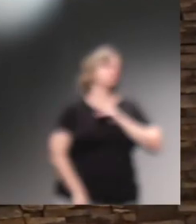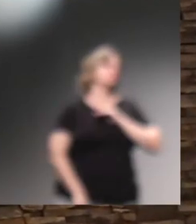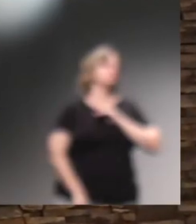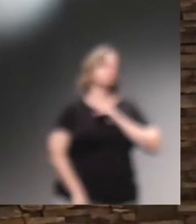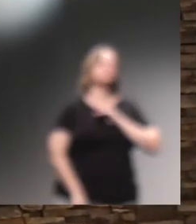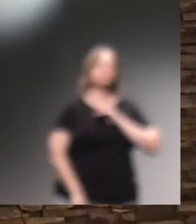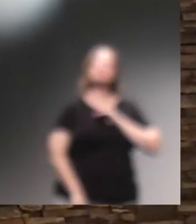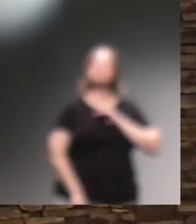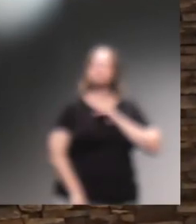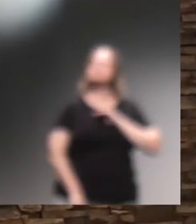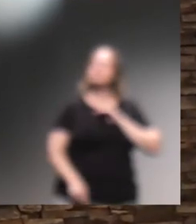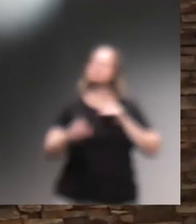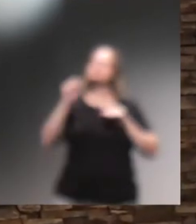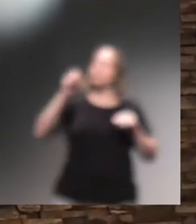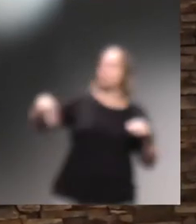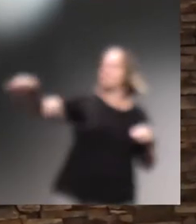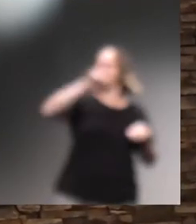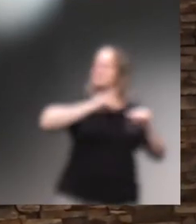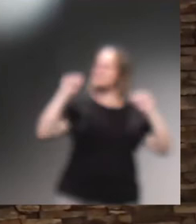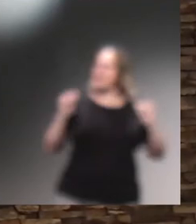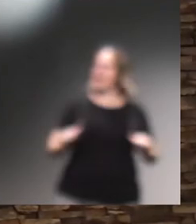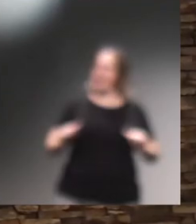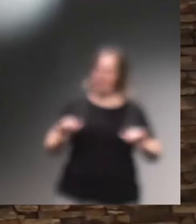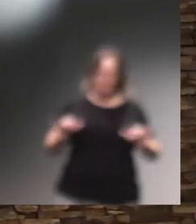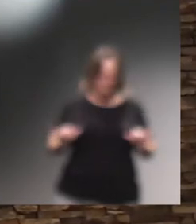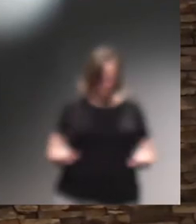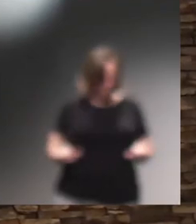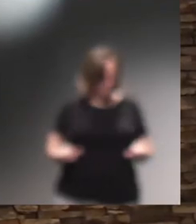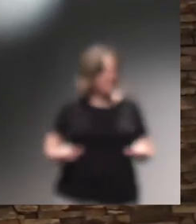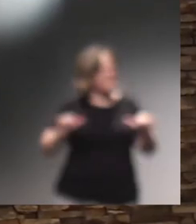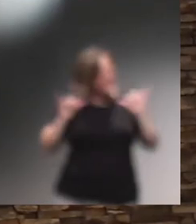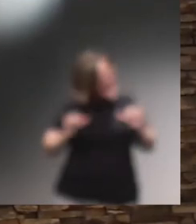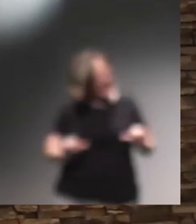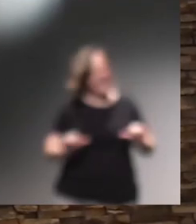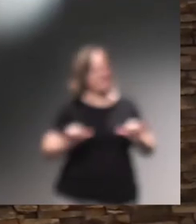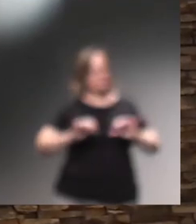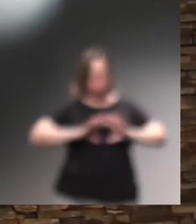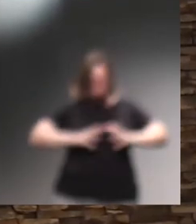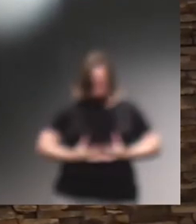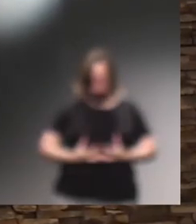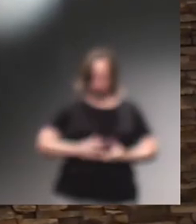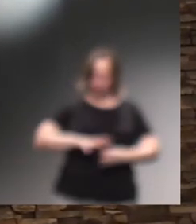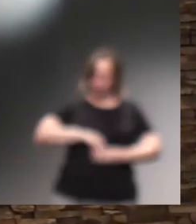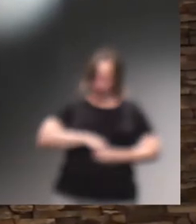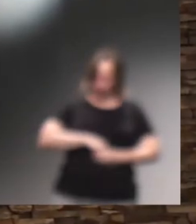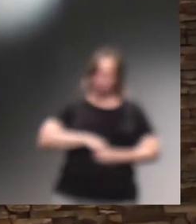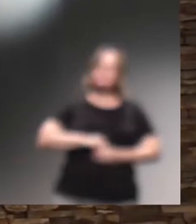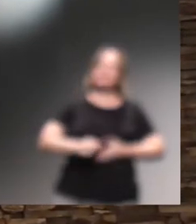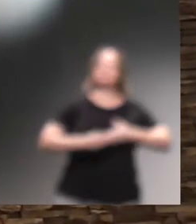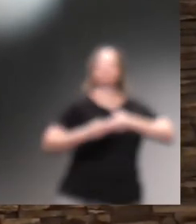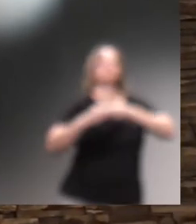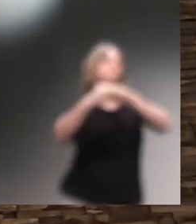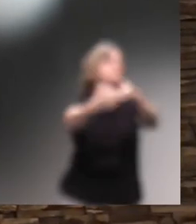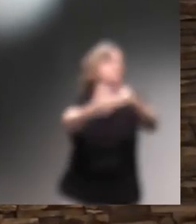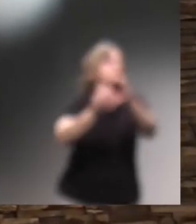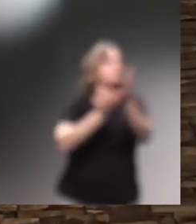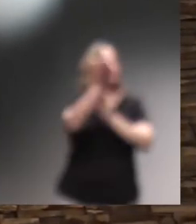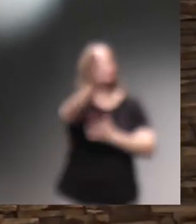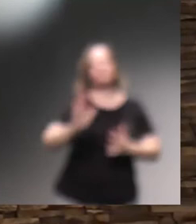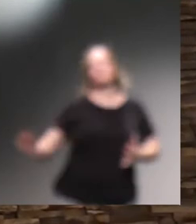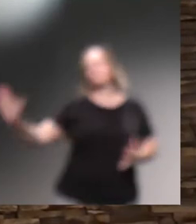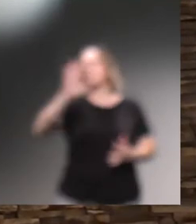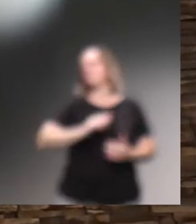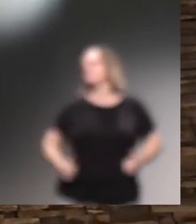that place where you can really live through your heart in every moment, where you can really live in